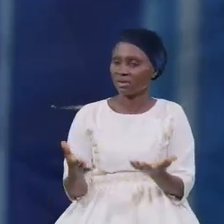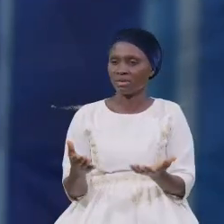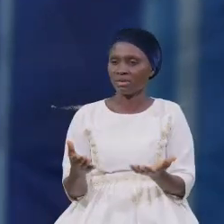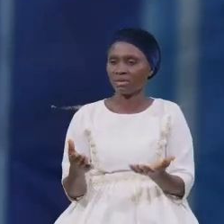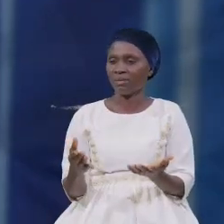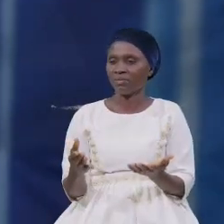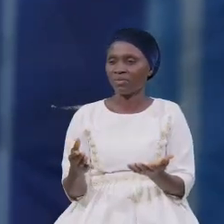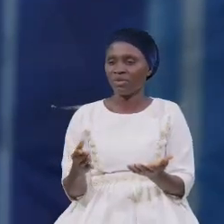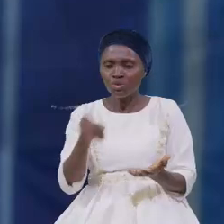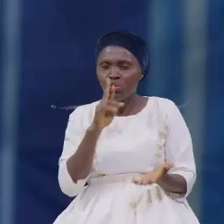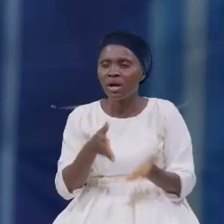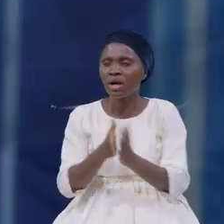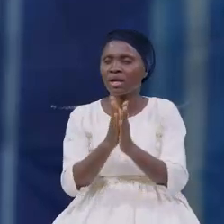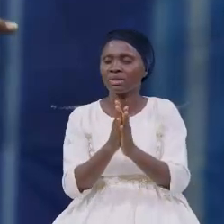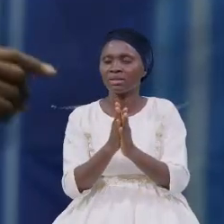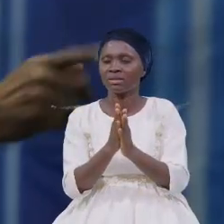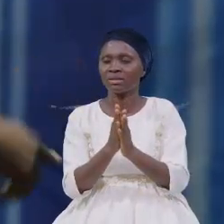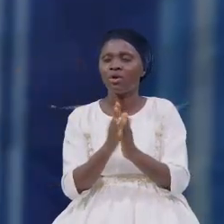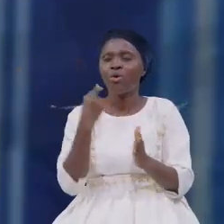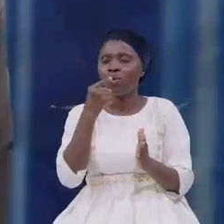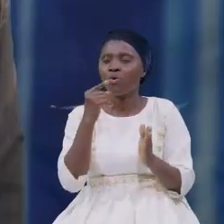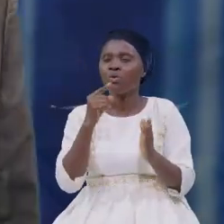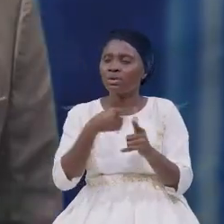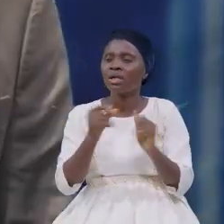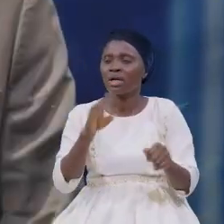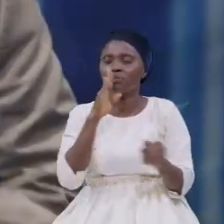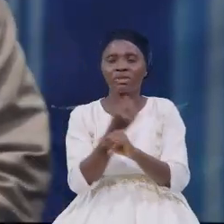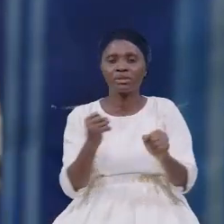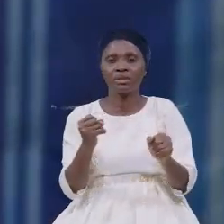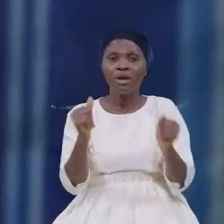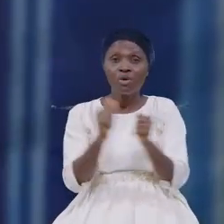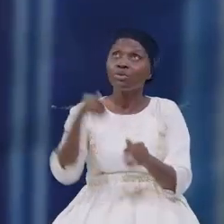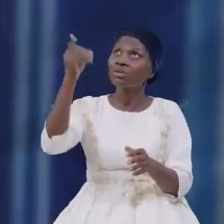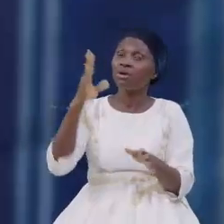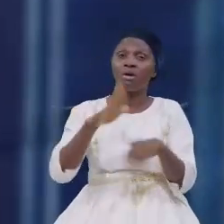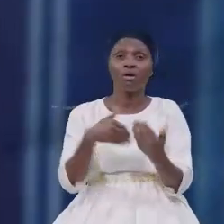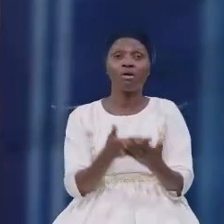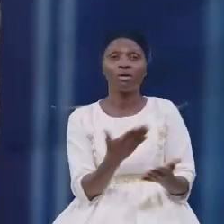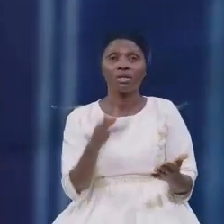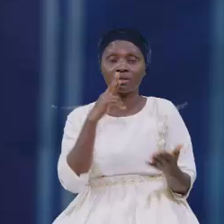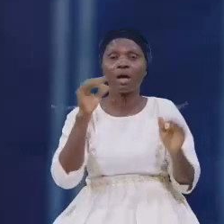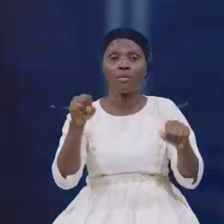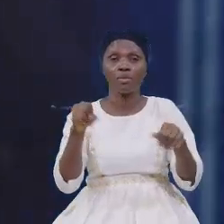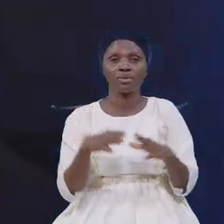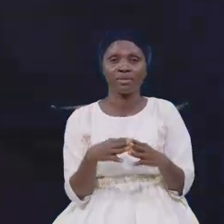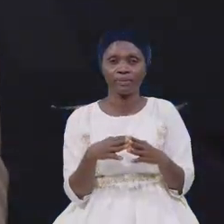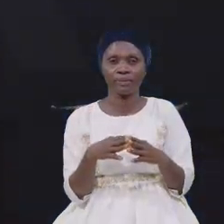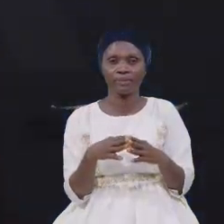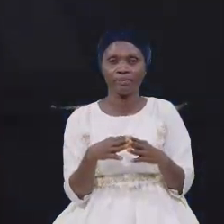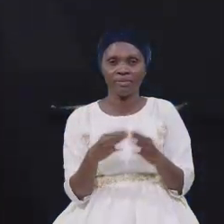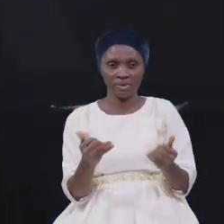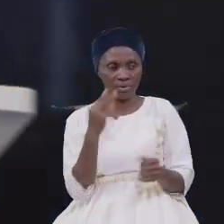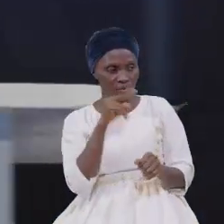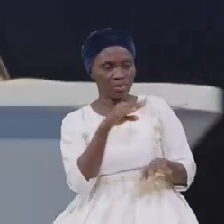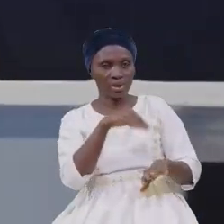this is possible, and with God all things are possible. Look at Zacchaeus there. You would